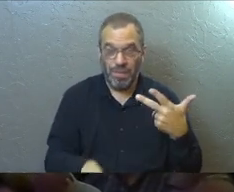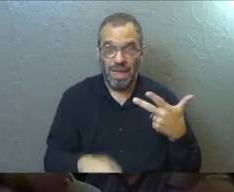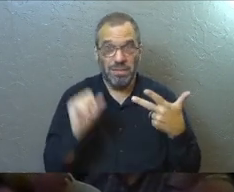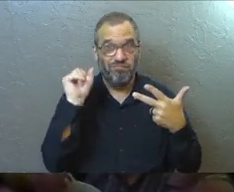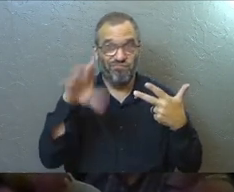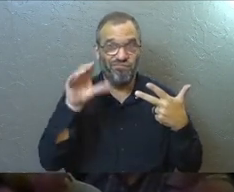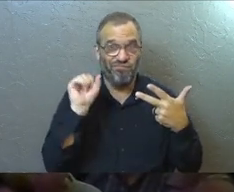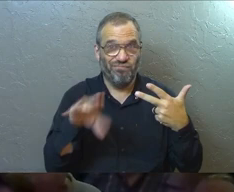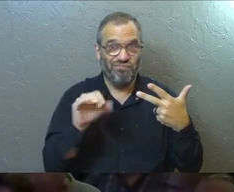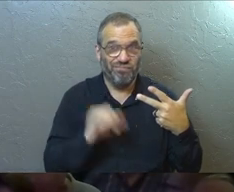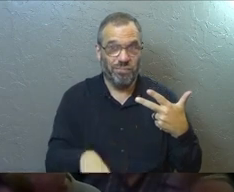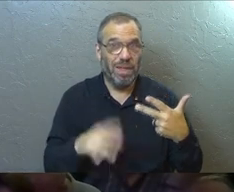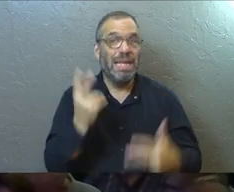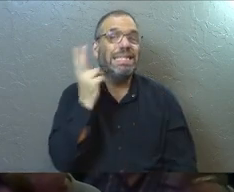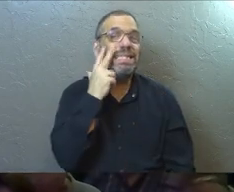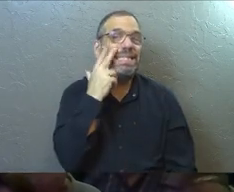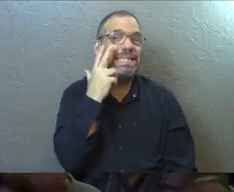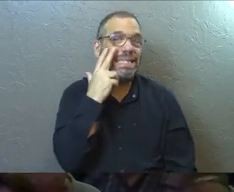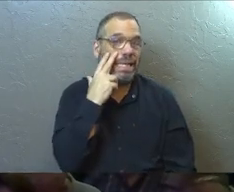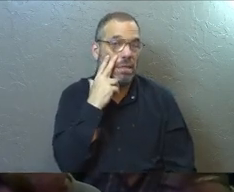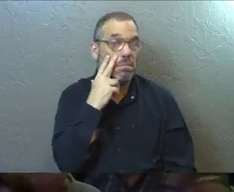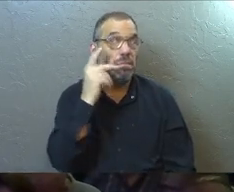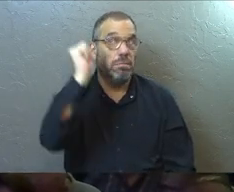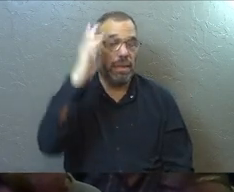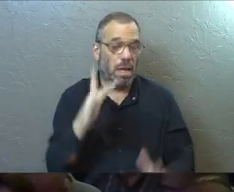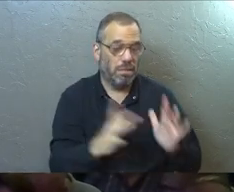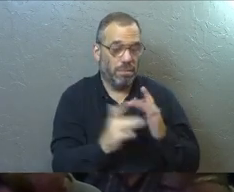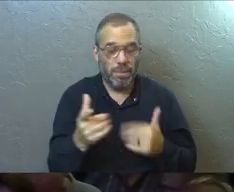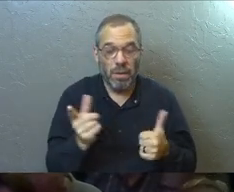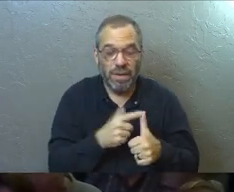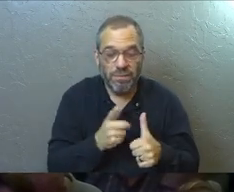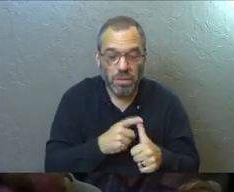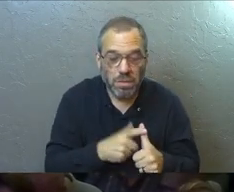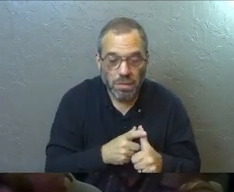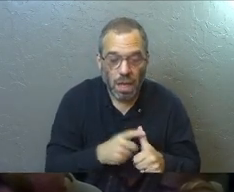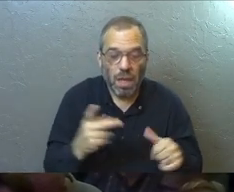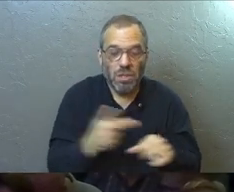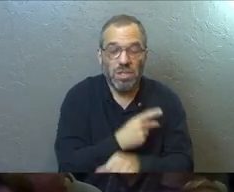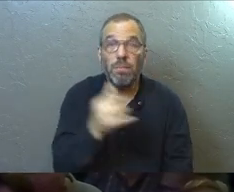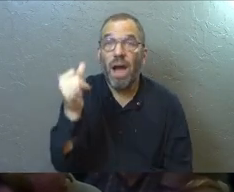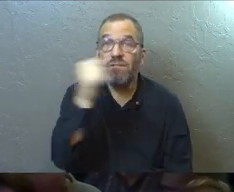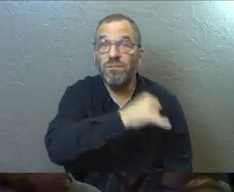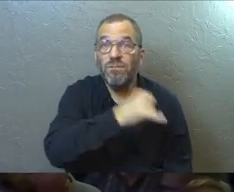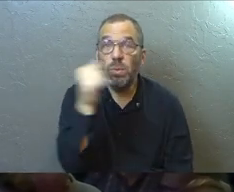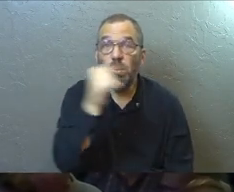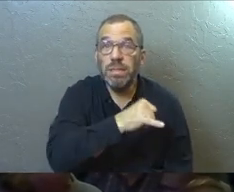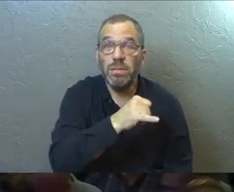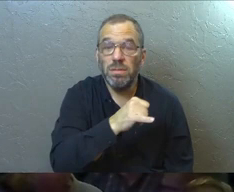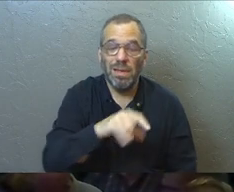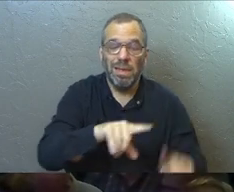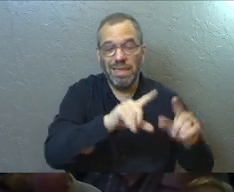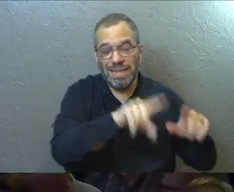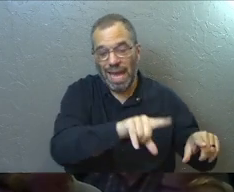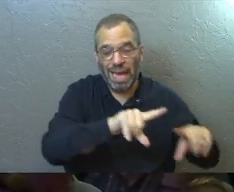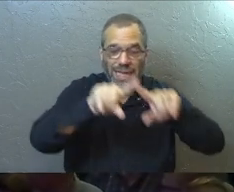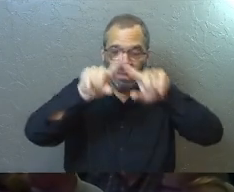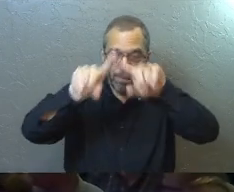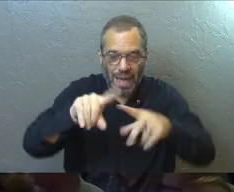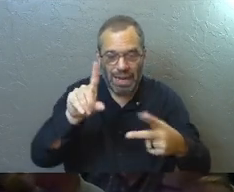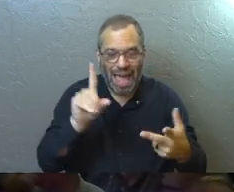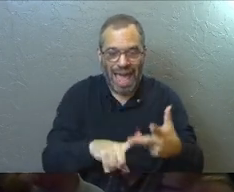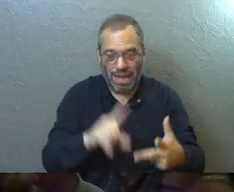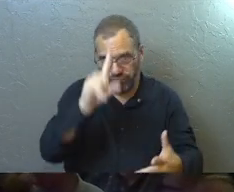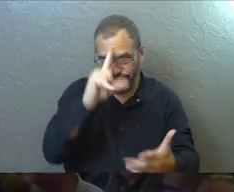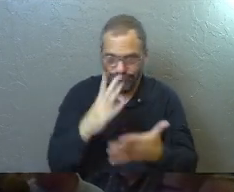list these out for you, and we're going to test them by God's word. He says, first off, sheep are foolish, they're dependent, and they